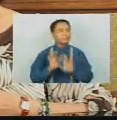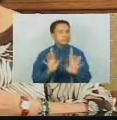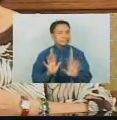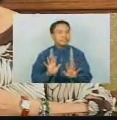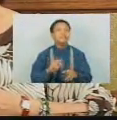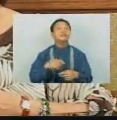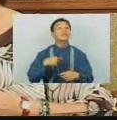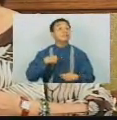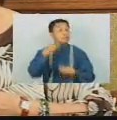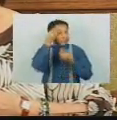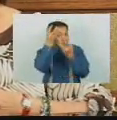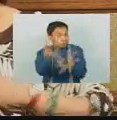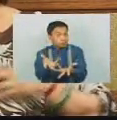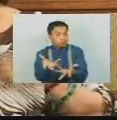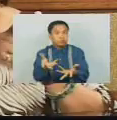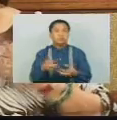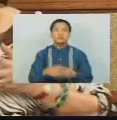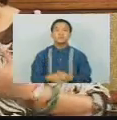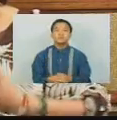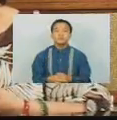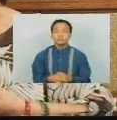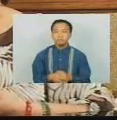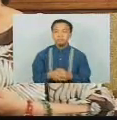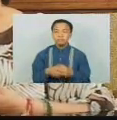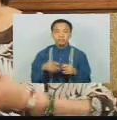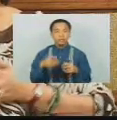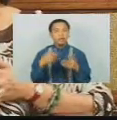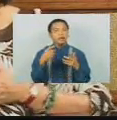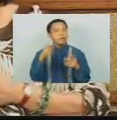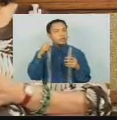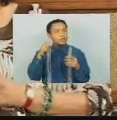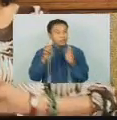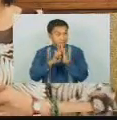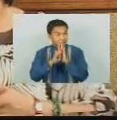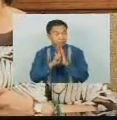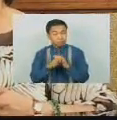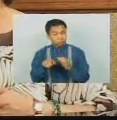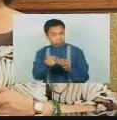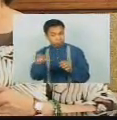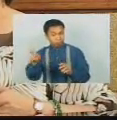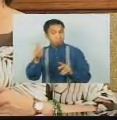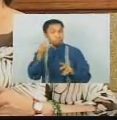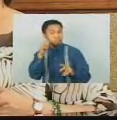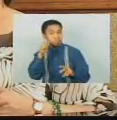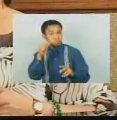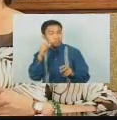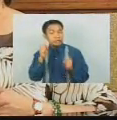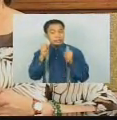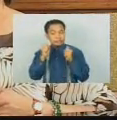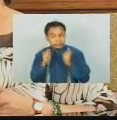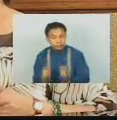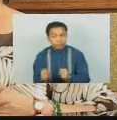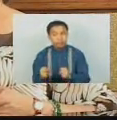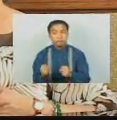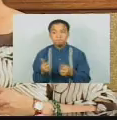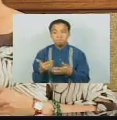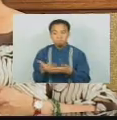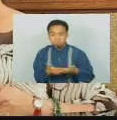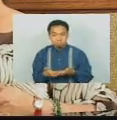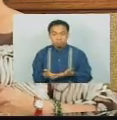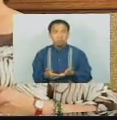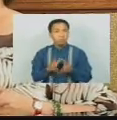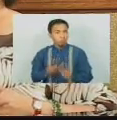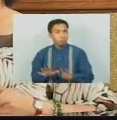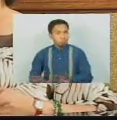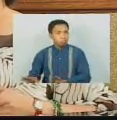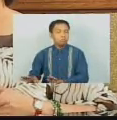sinasabi. What I'm saying is, kaya nilang manganak. Kaya nilang manganak ng marami. Ang